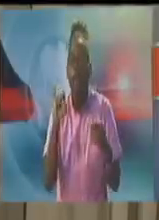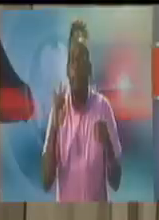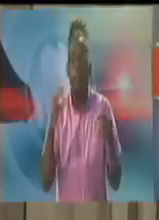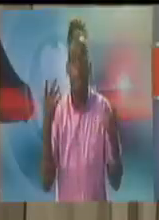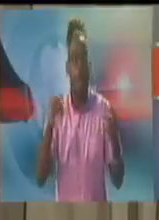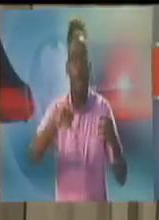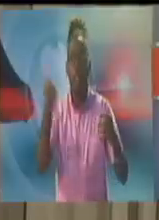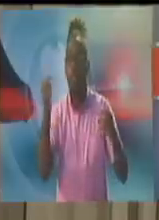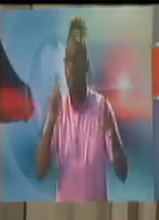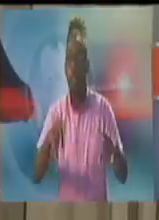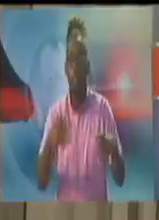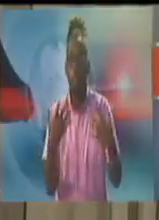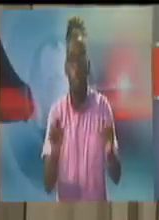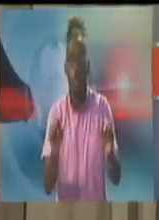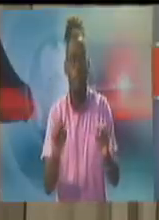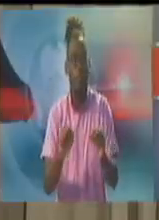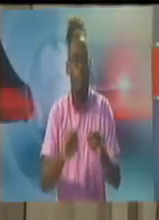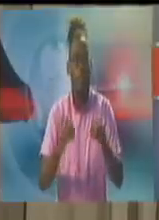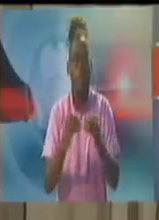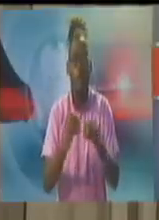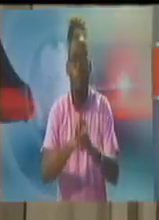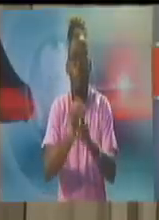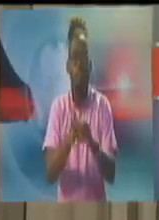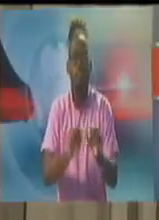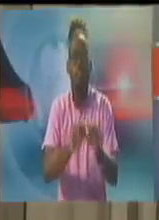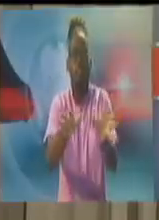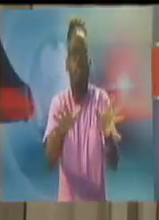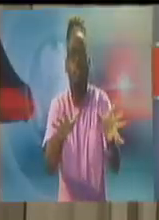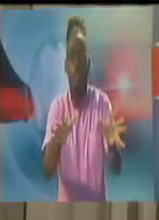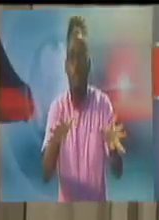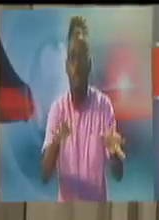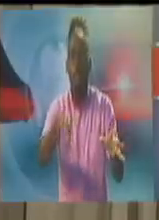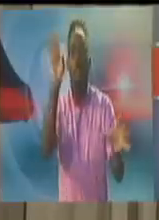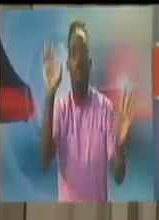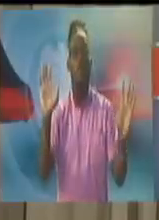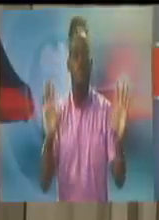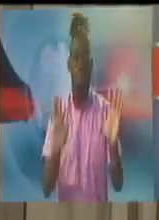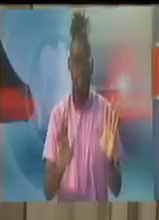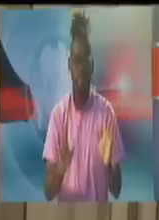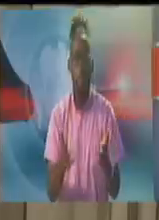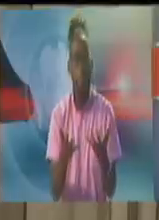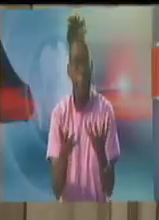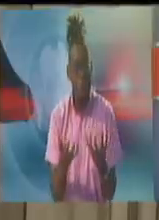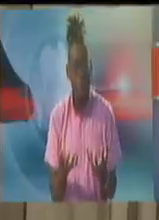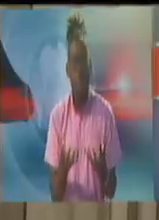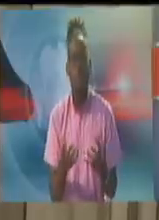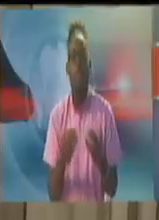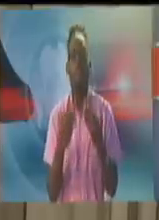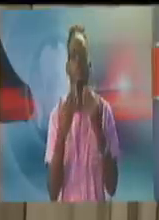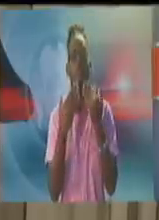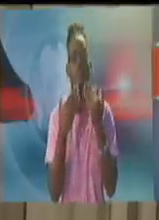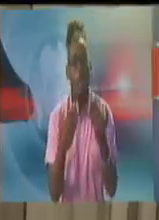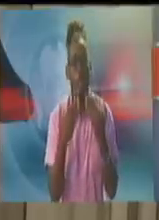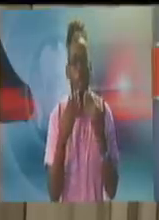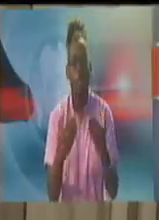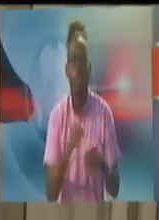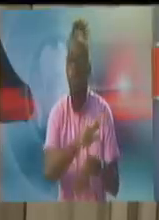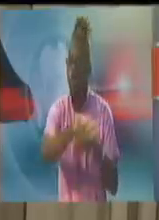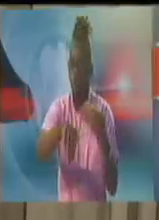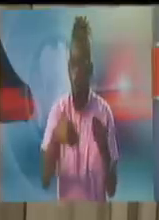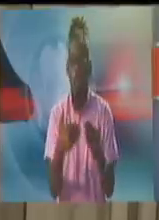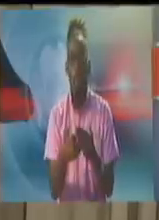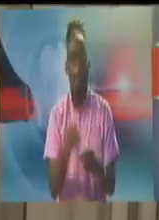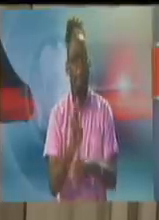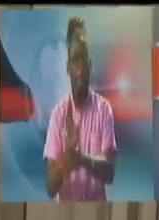and that we need to deal with it. I may have missed out names. I'm certain I've missed out names, but thank you for all of corporate Trinidad who came